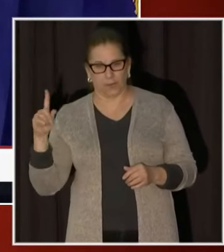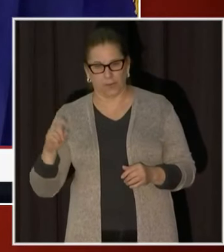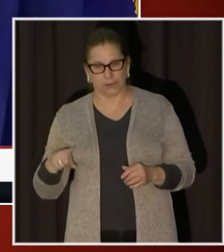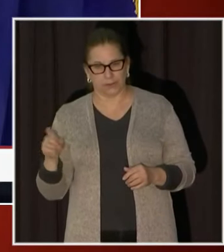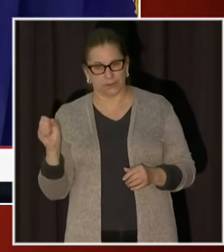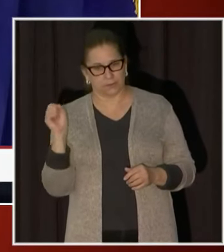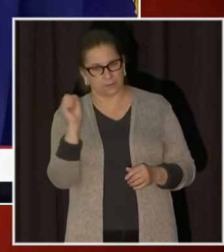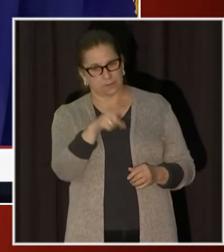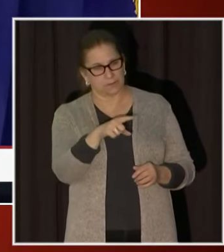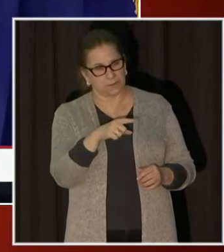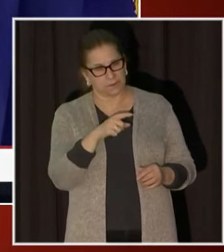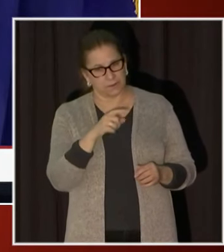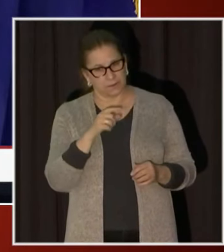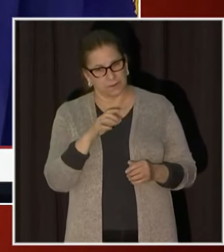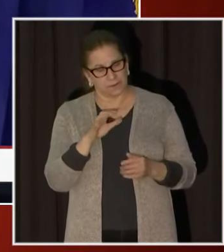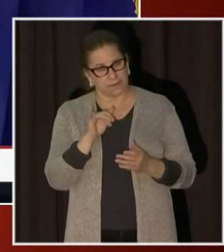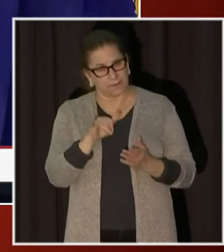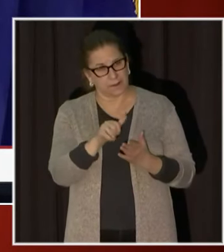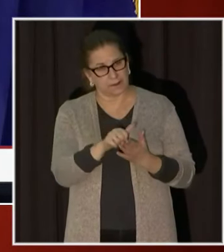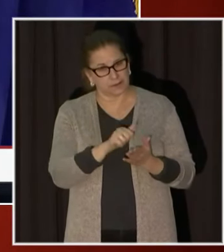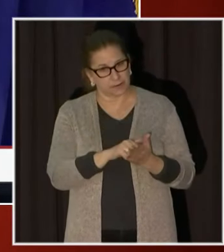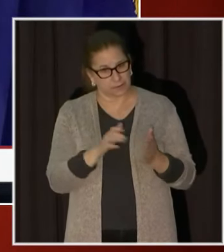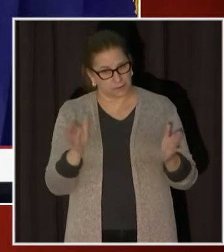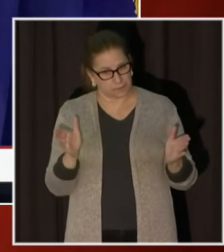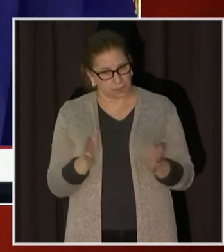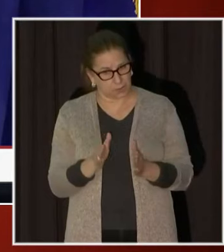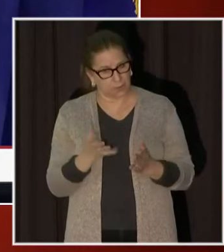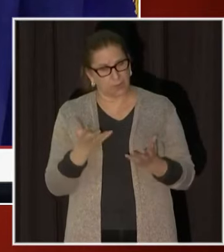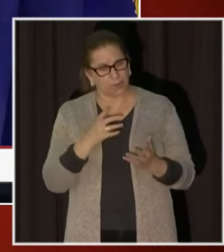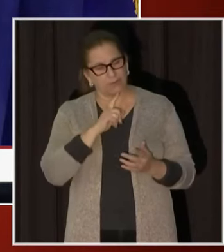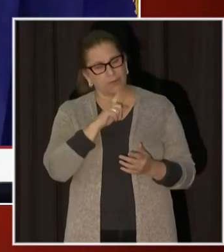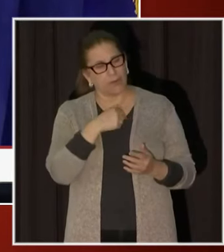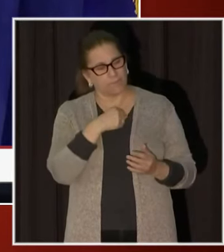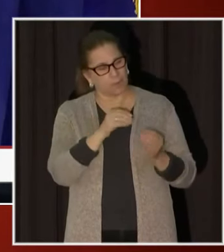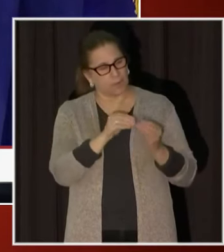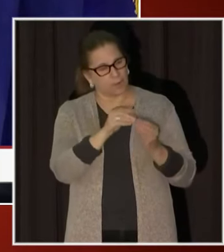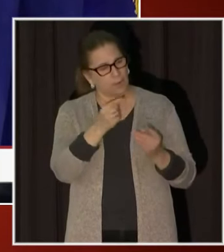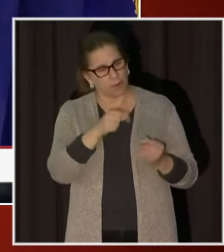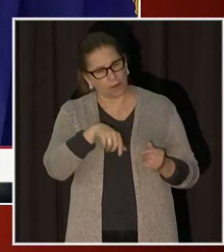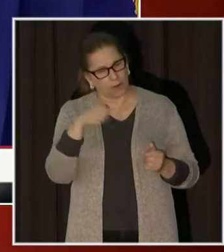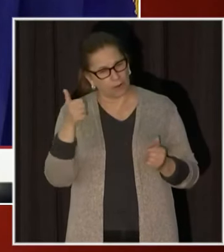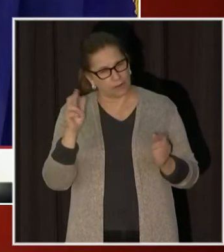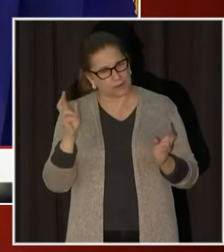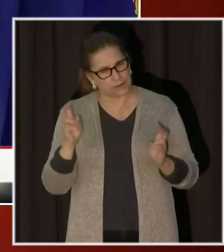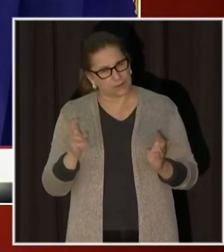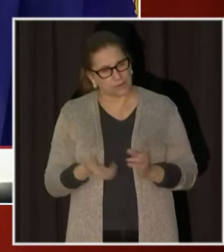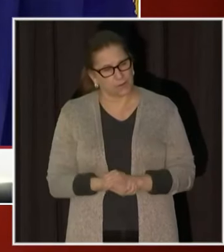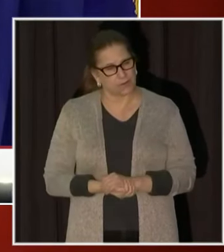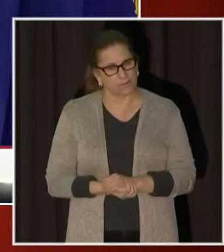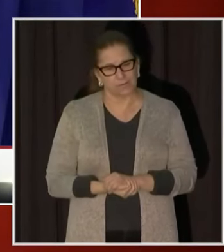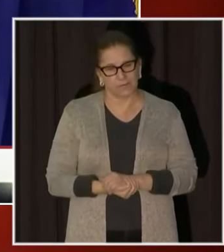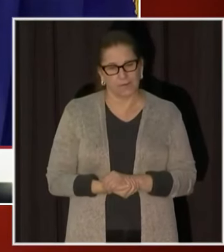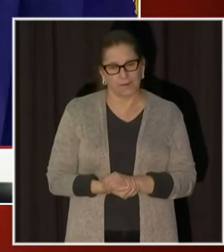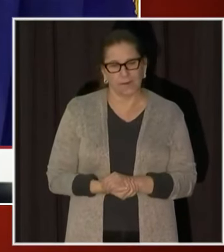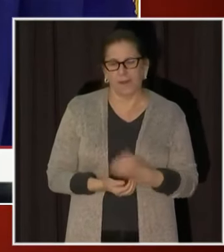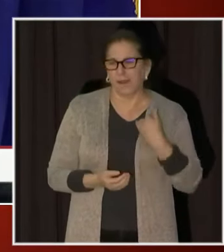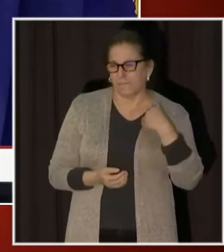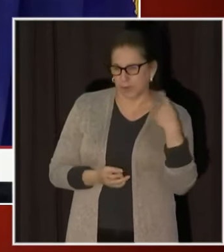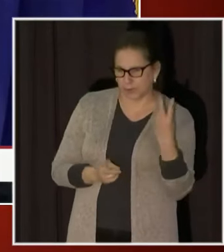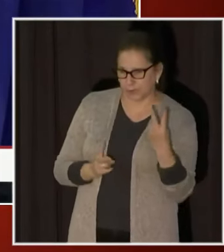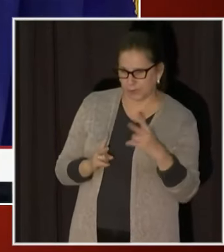of technical challenges, or is there other rationale? I would say that's well, it's twofold. It's one,